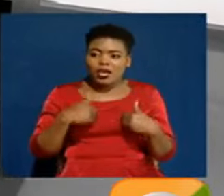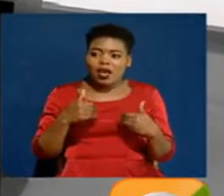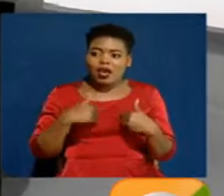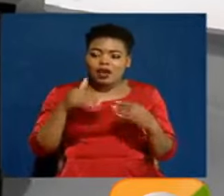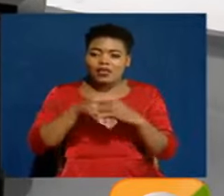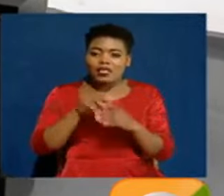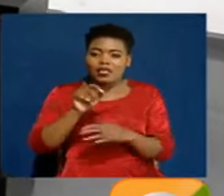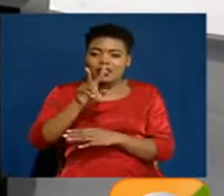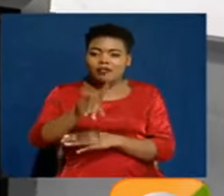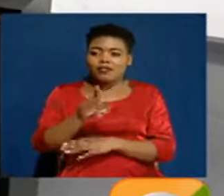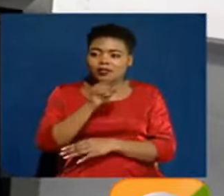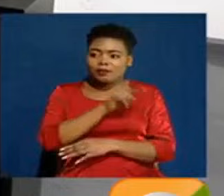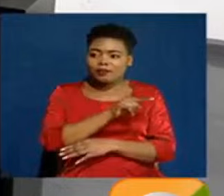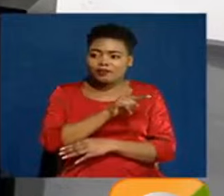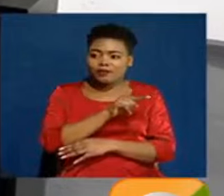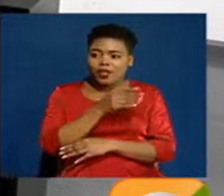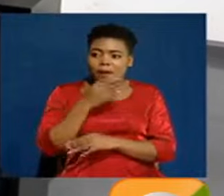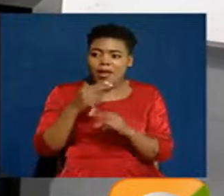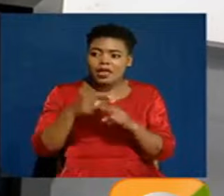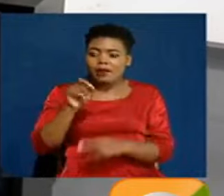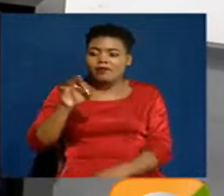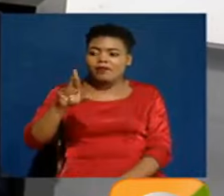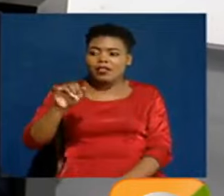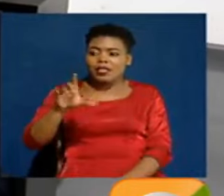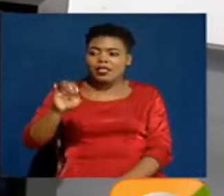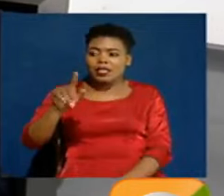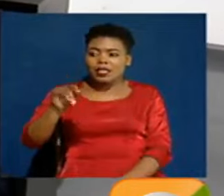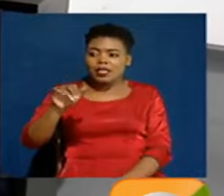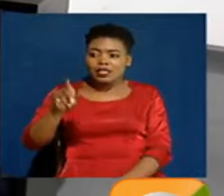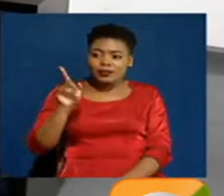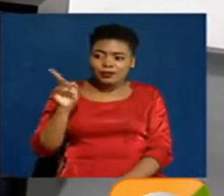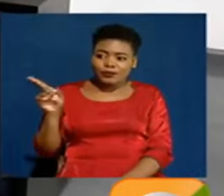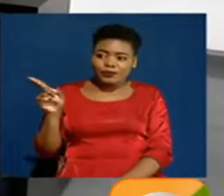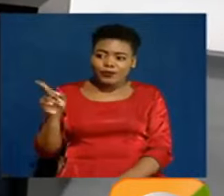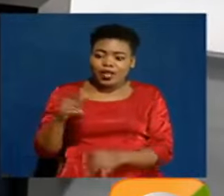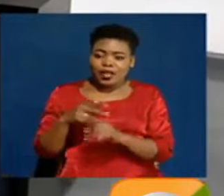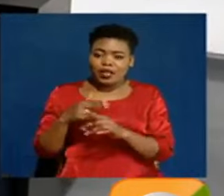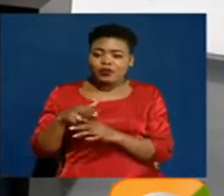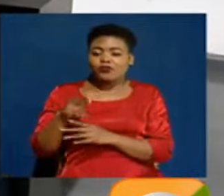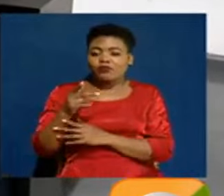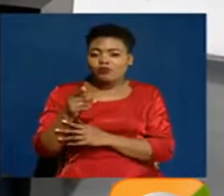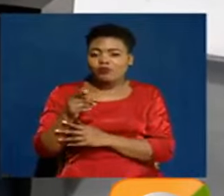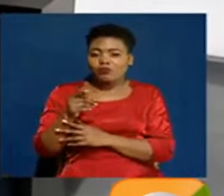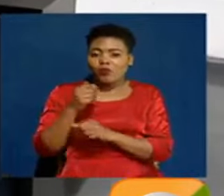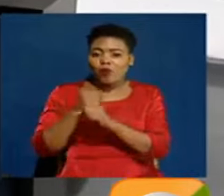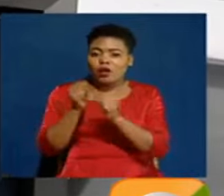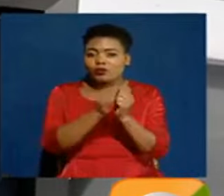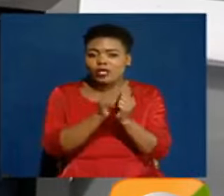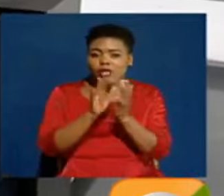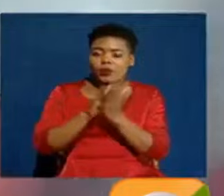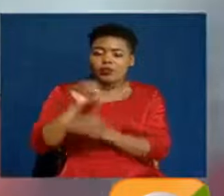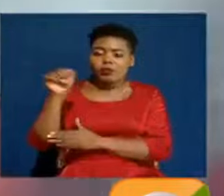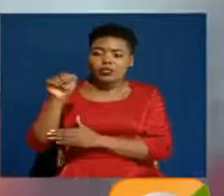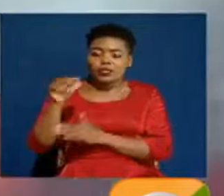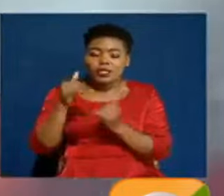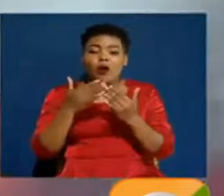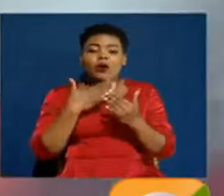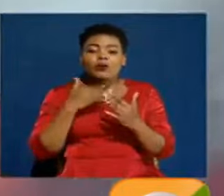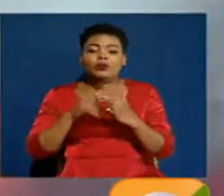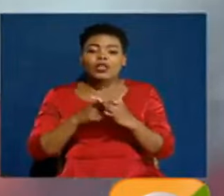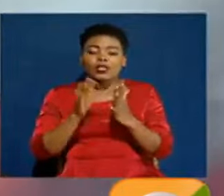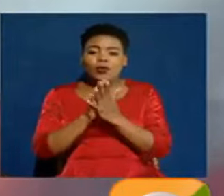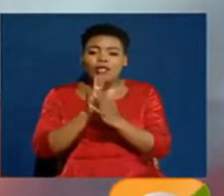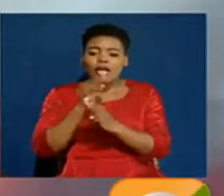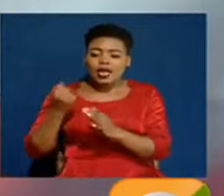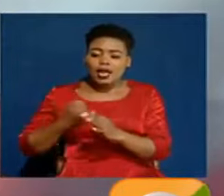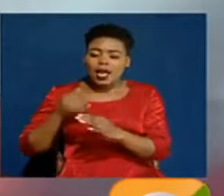is the Executive Director, Center for Multi-Party Democracy. Njeri, I'll start with you. Sort